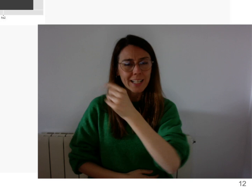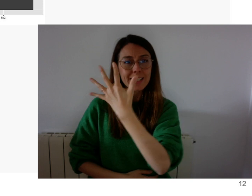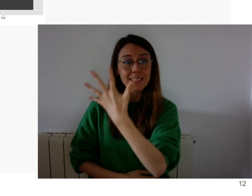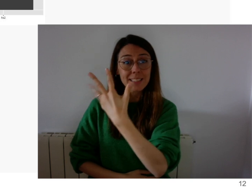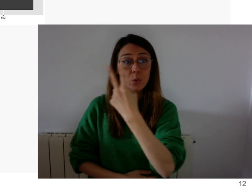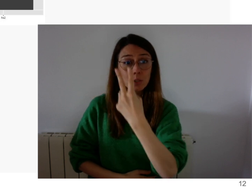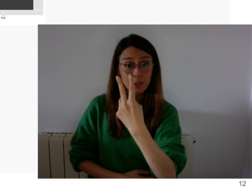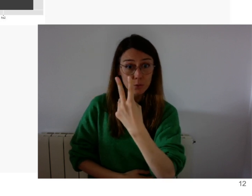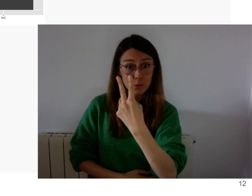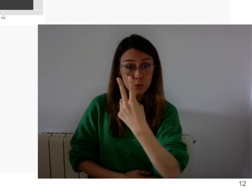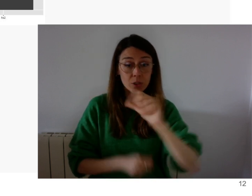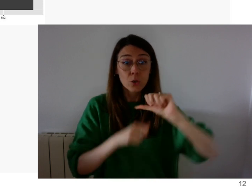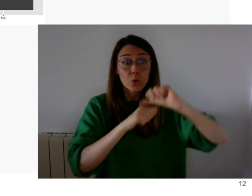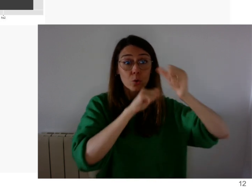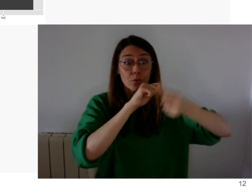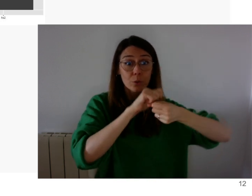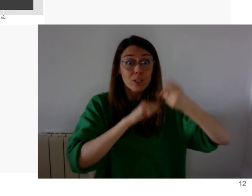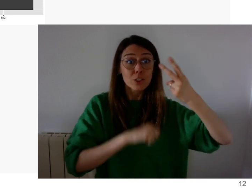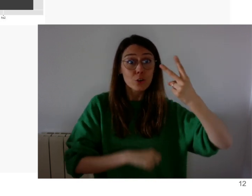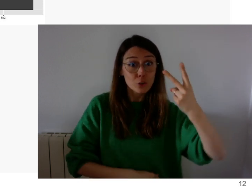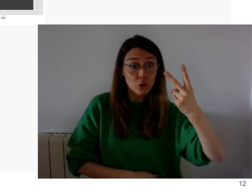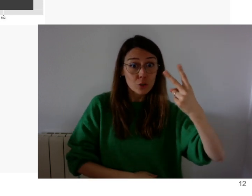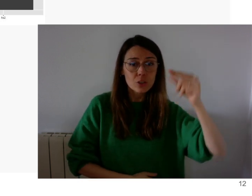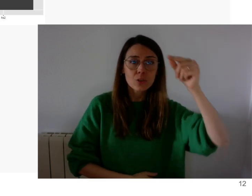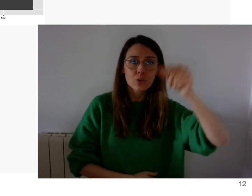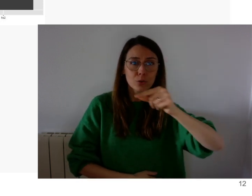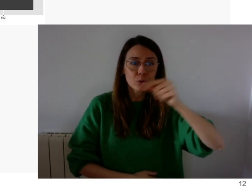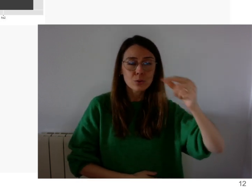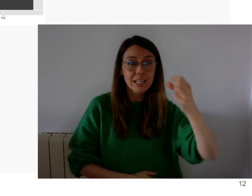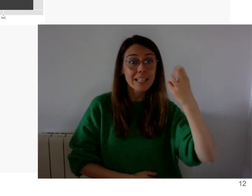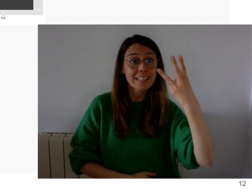handshape, while